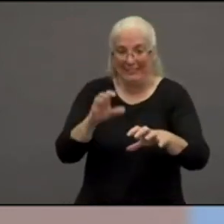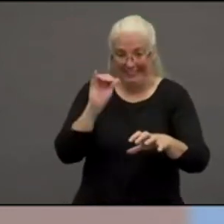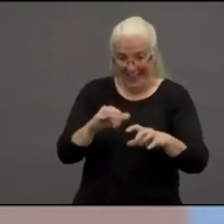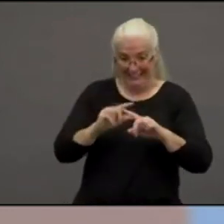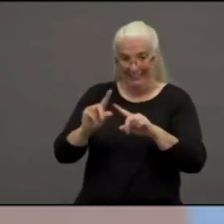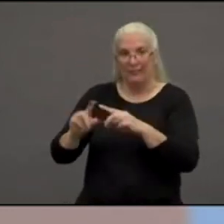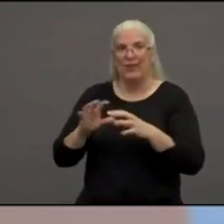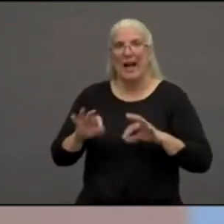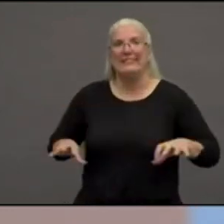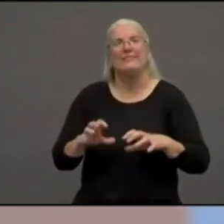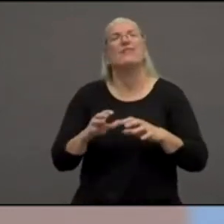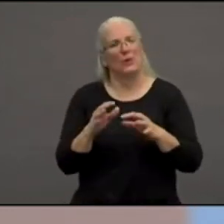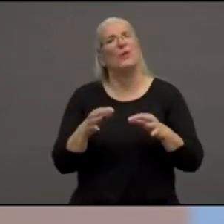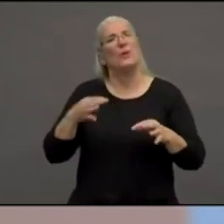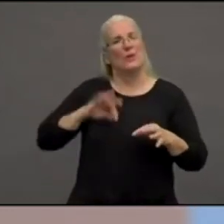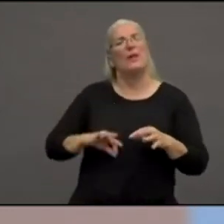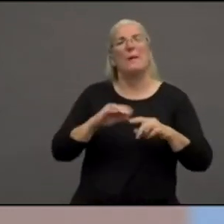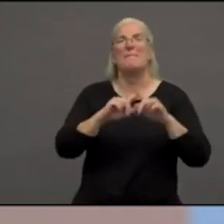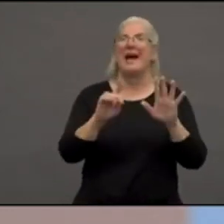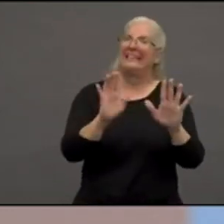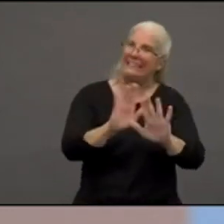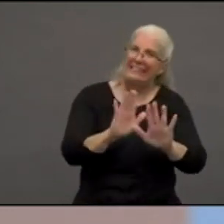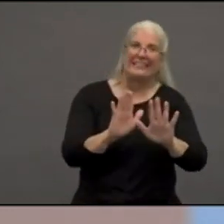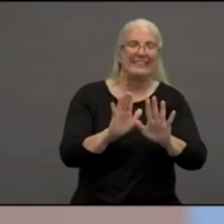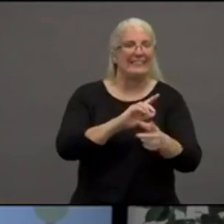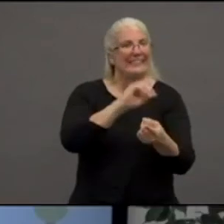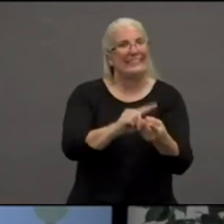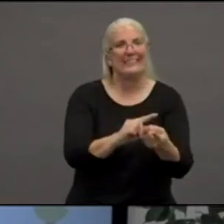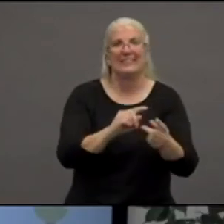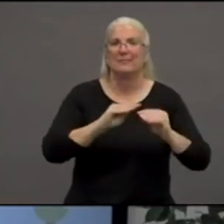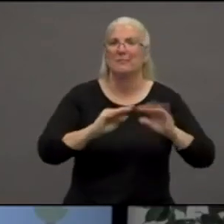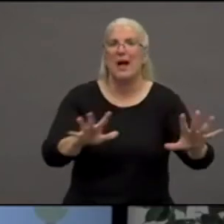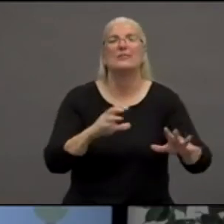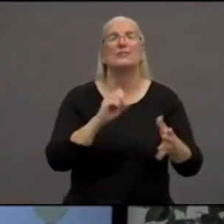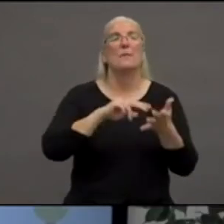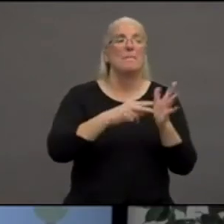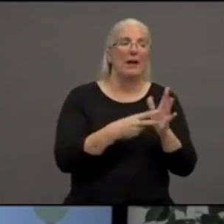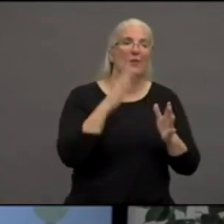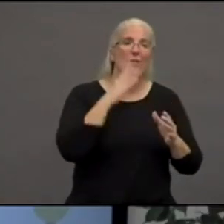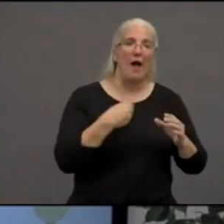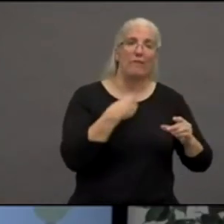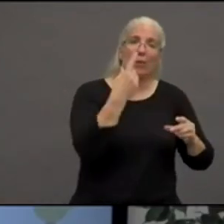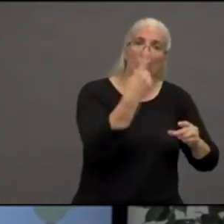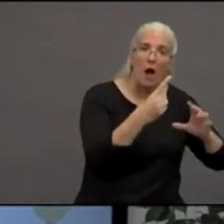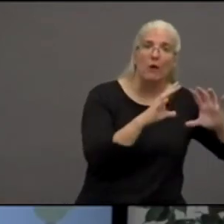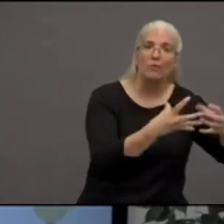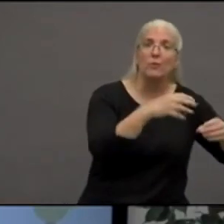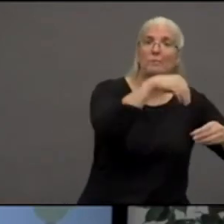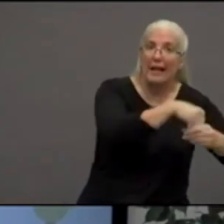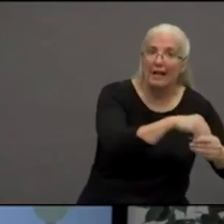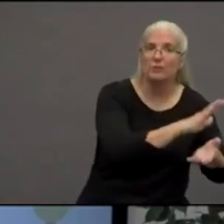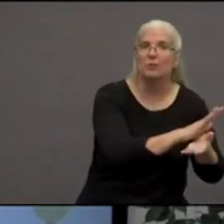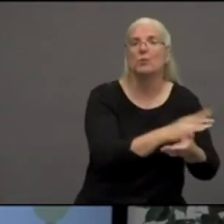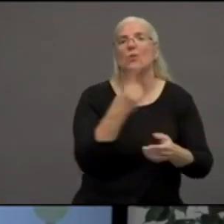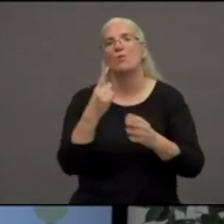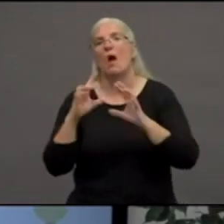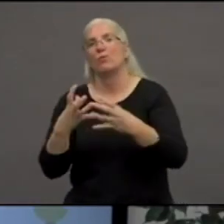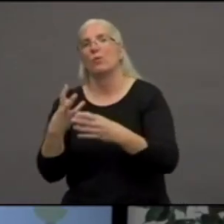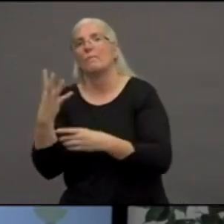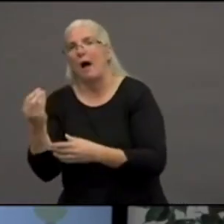social distancing and the cohorting is essential to prevent the transmission of COVID-19. Yeah, I've seen the